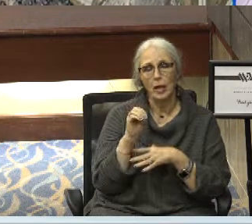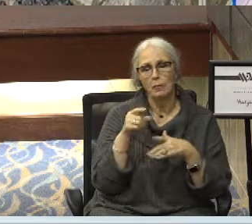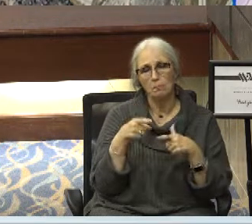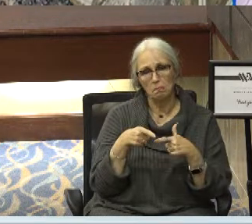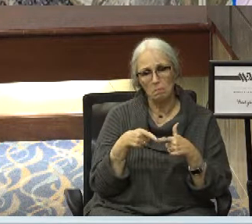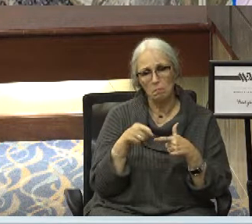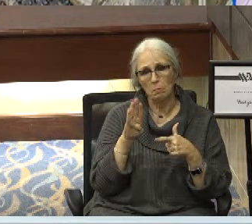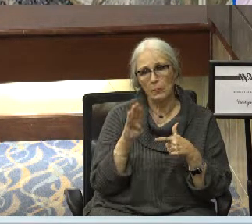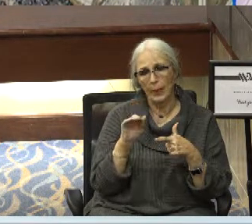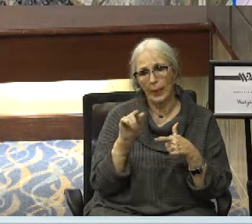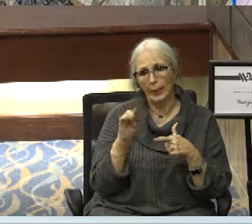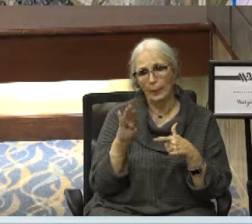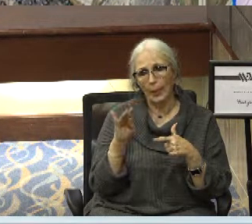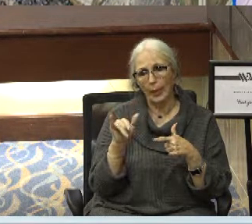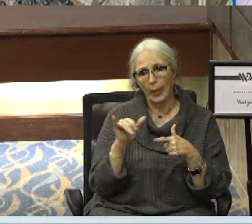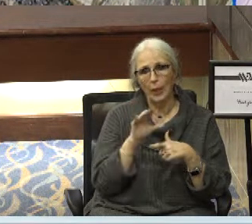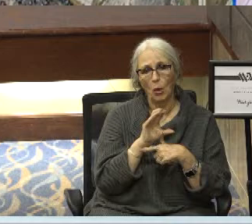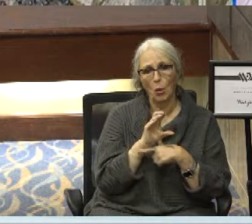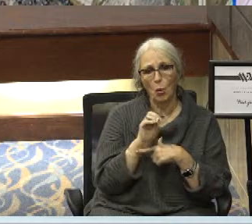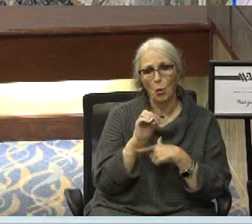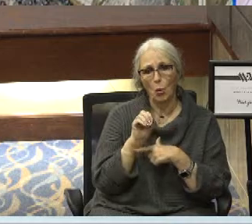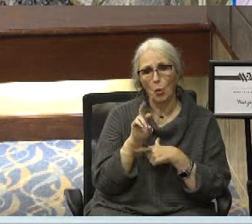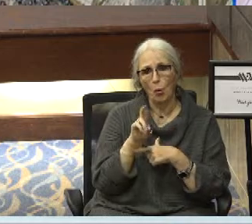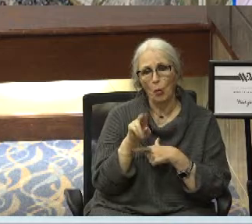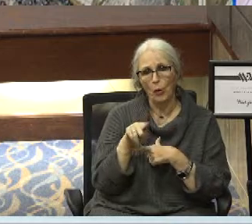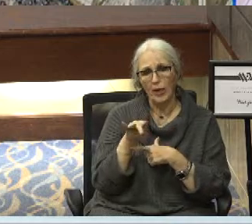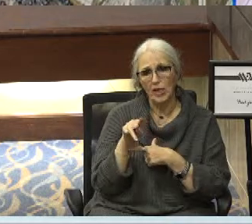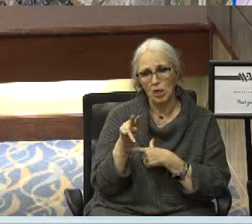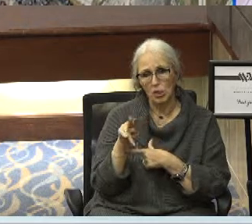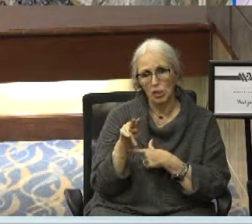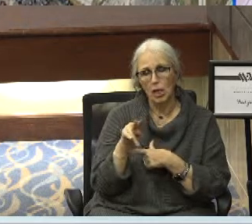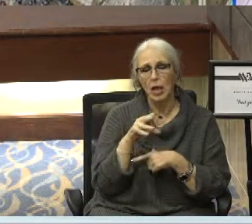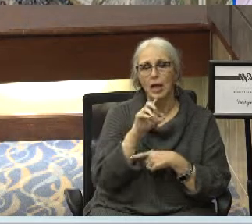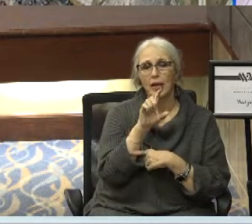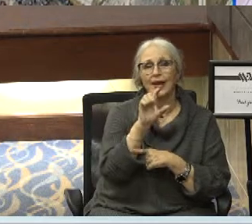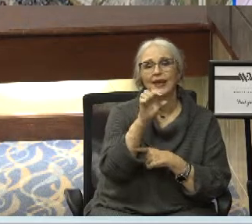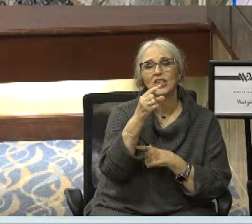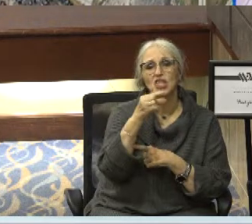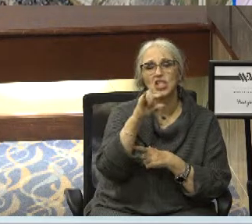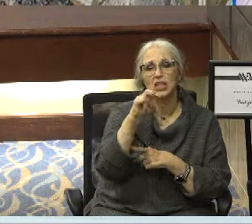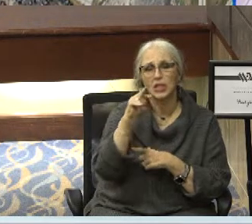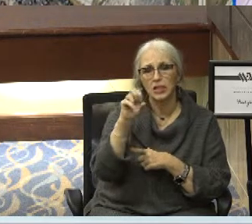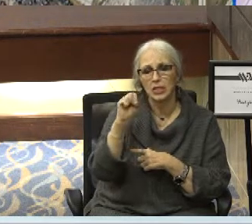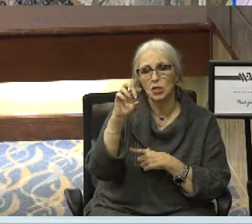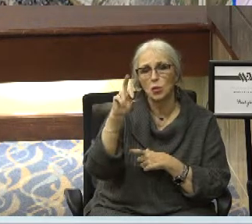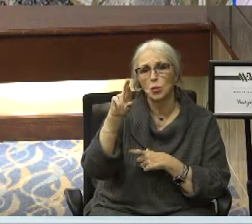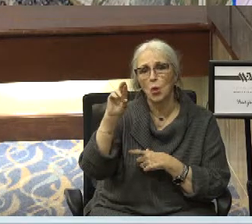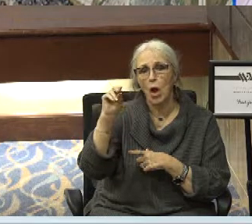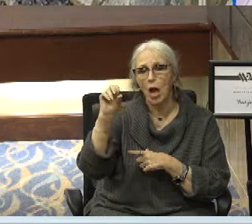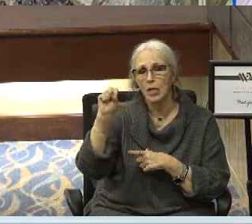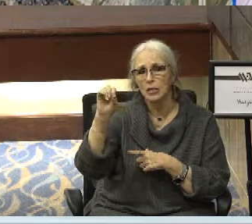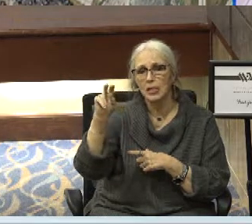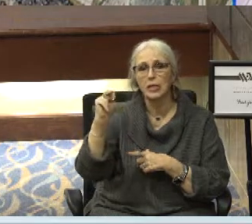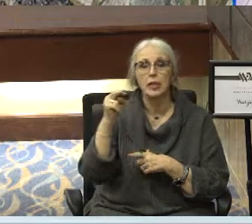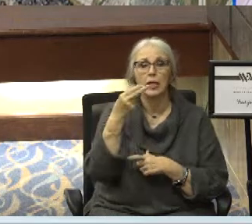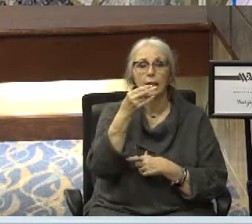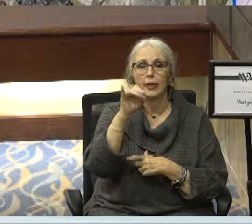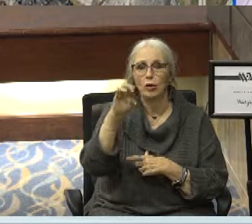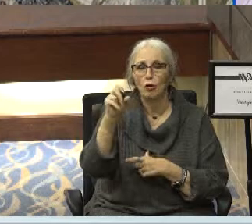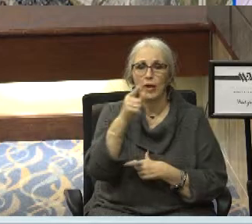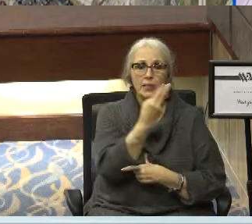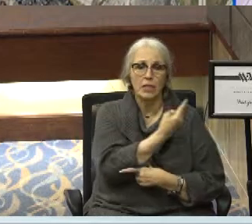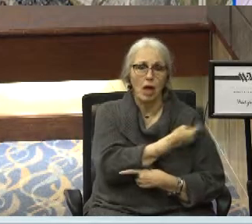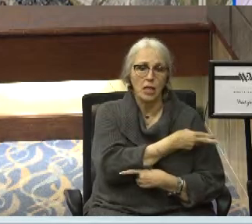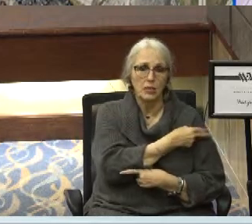Bagby and Corporation Drive. You got Legends Crossing here and the Hillcrest Hospital. You have